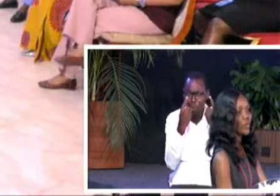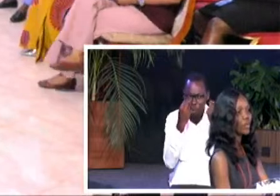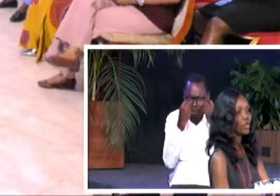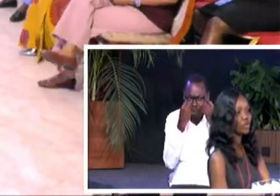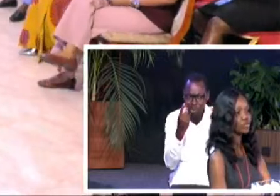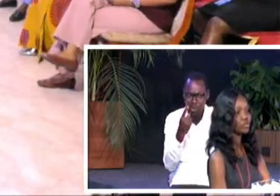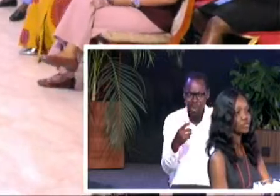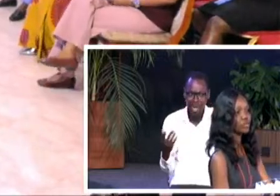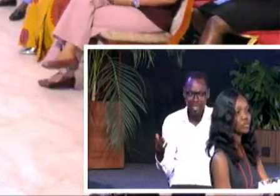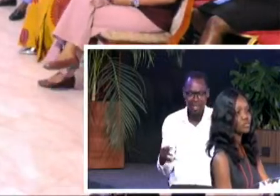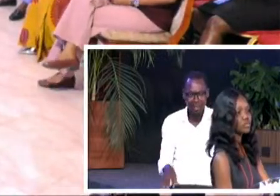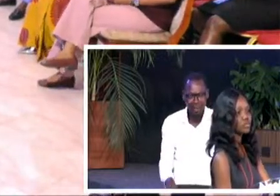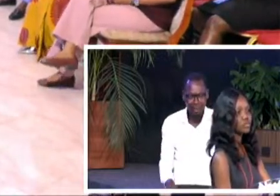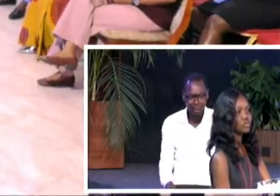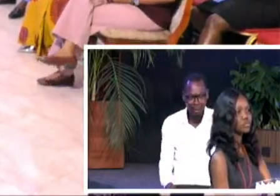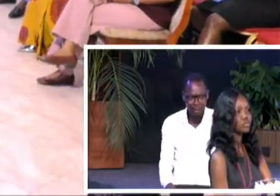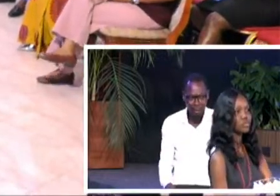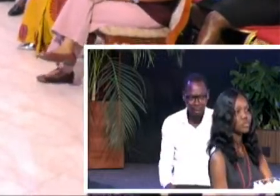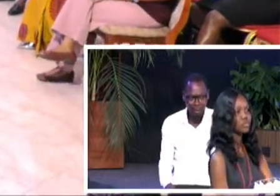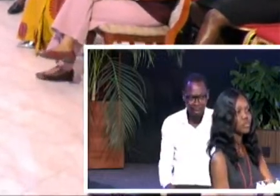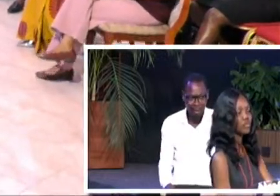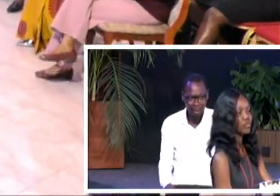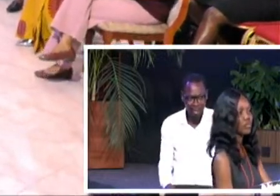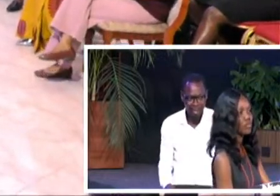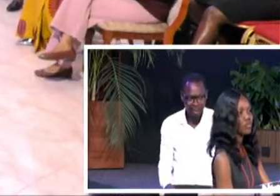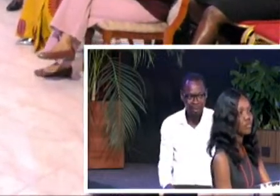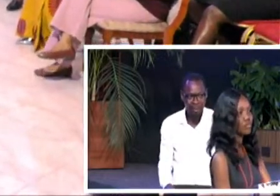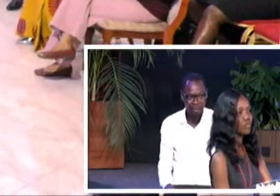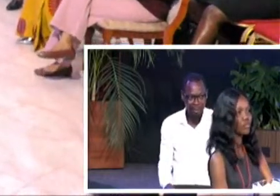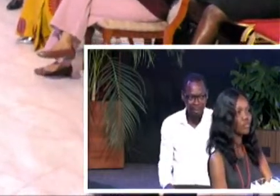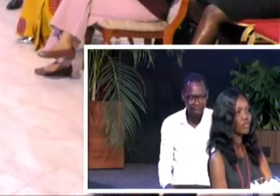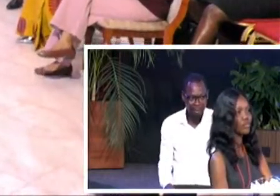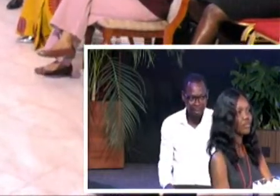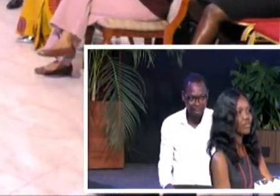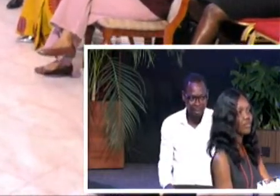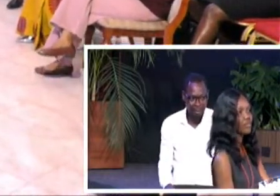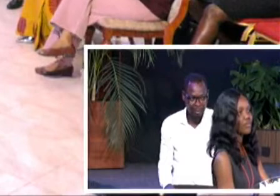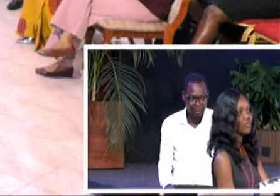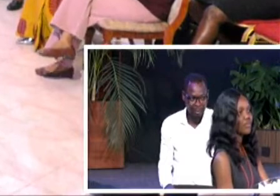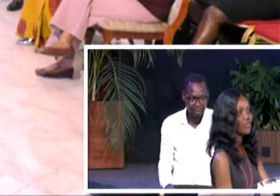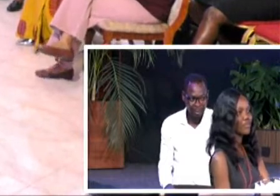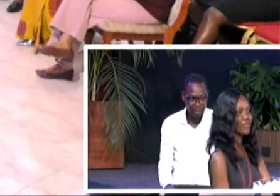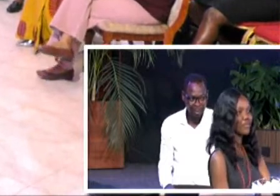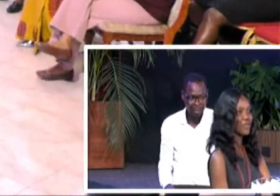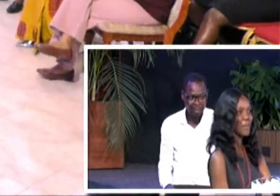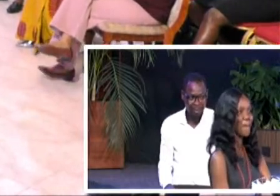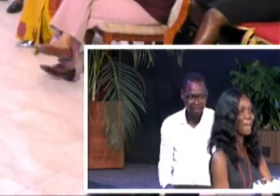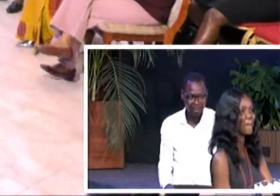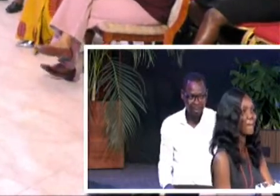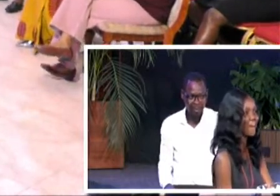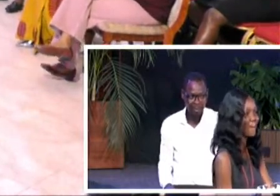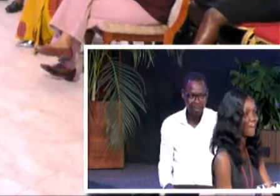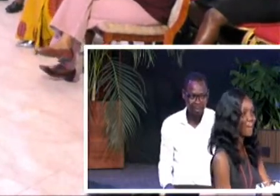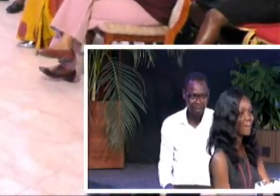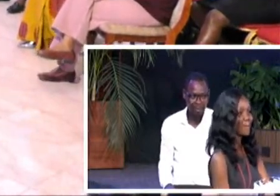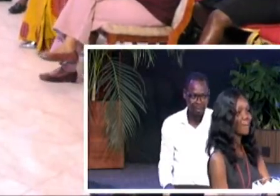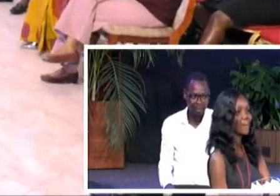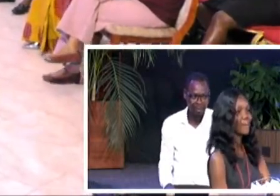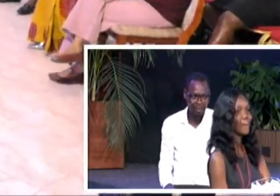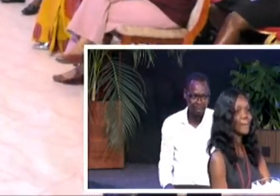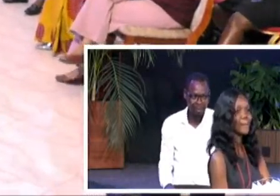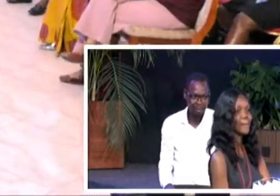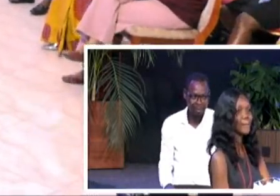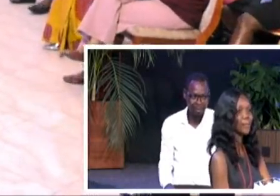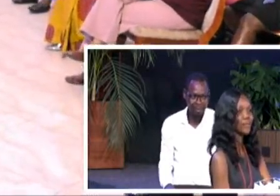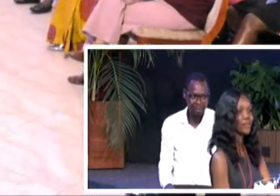Yesterday somebody scored a hat-trick in international football for the first time. And he says he will sleep with the ball and put his head on